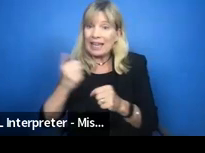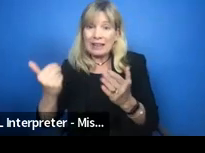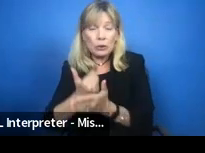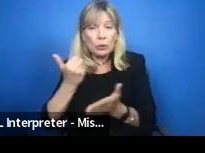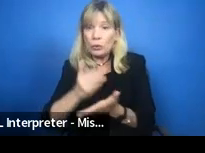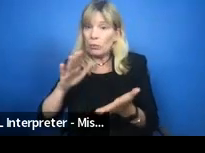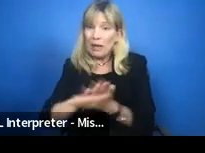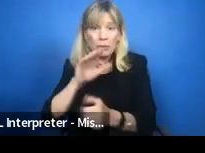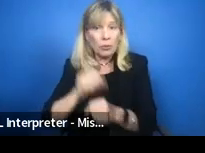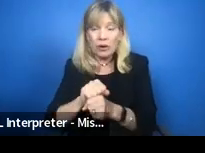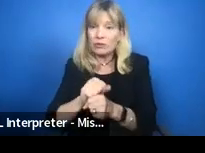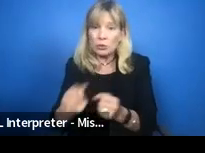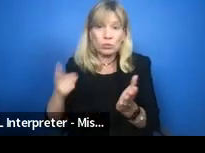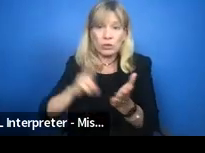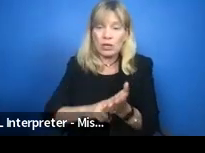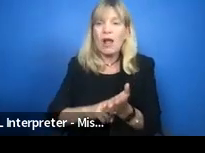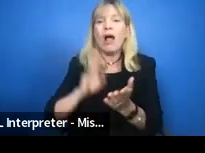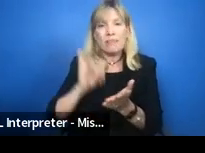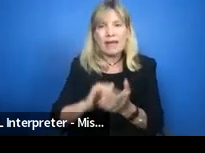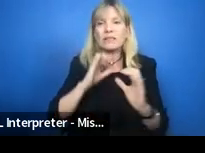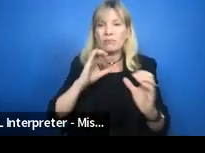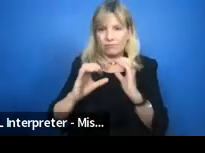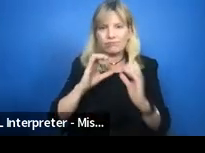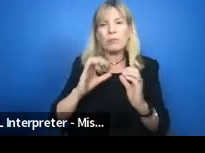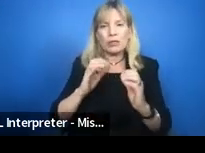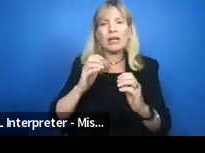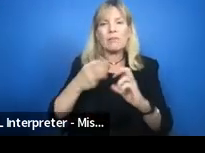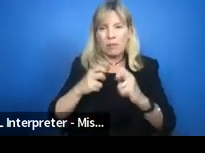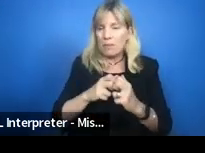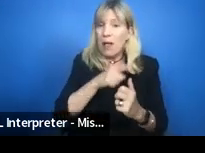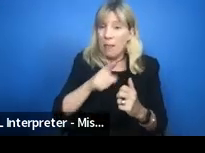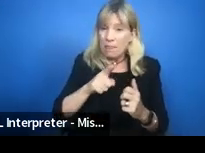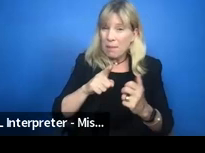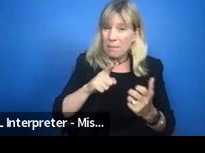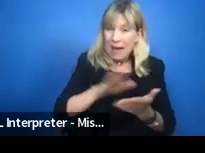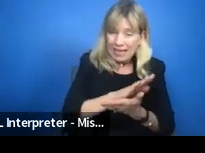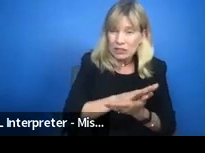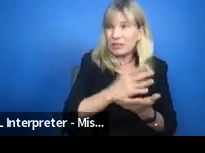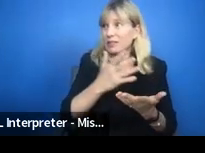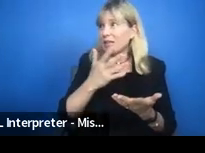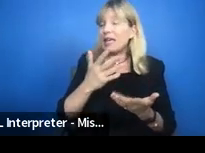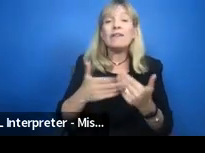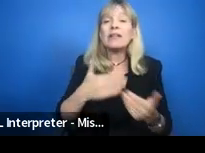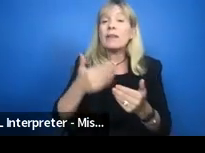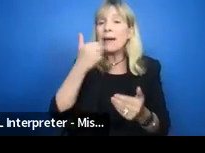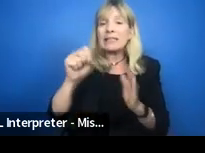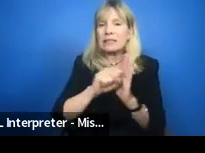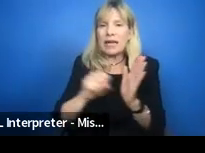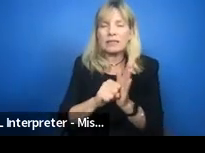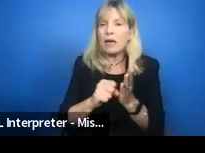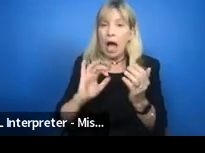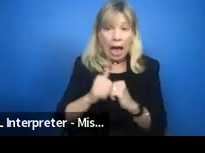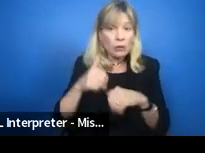And that's another problem. Communications and renewal packets themselves in the vast majority of states will be sent by